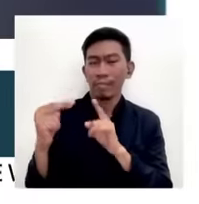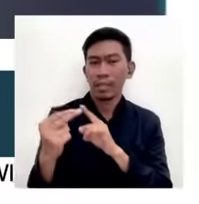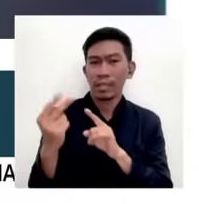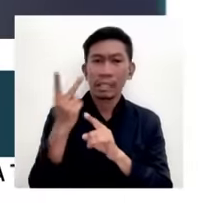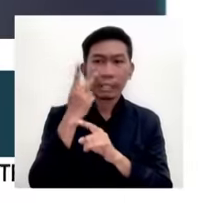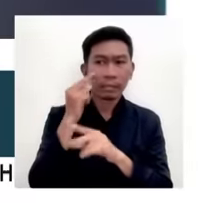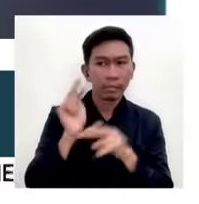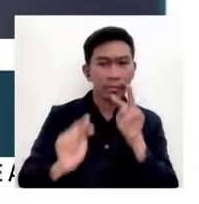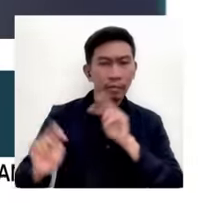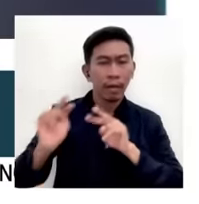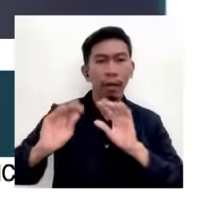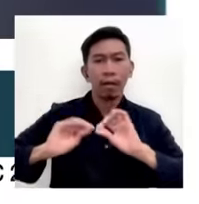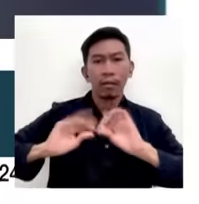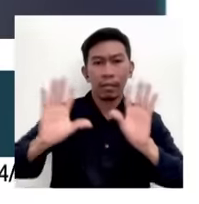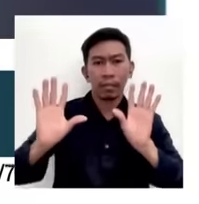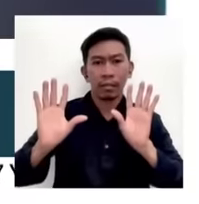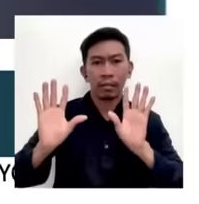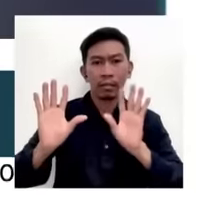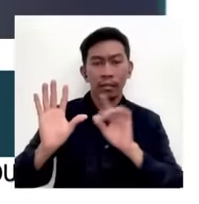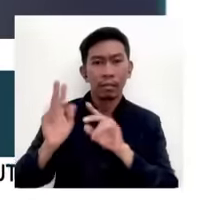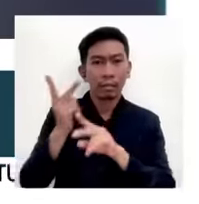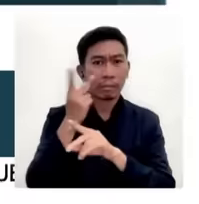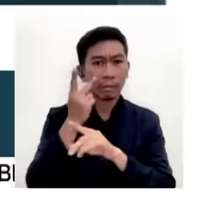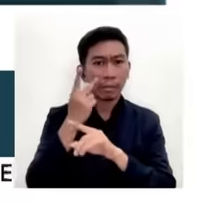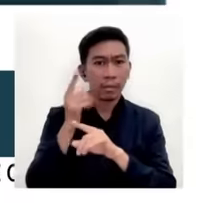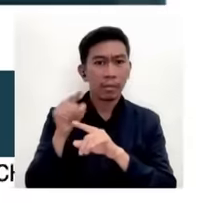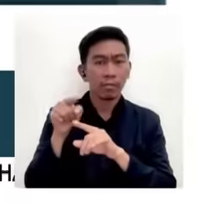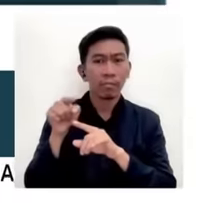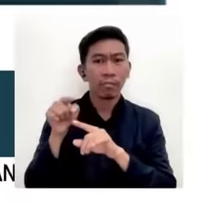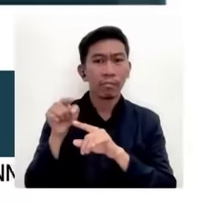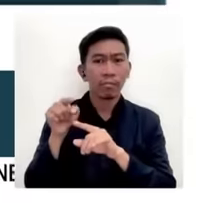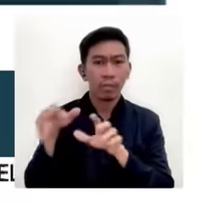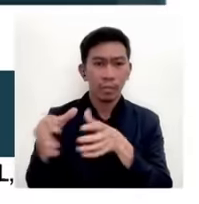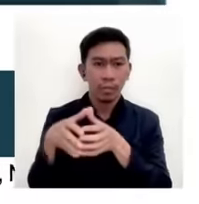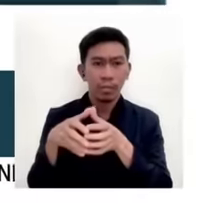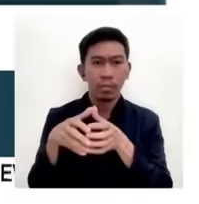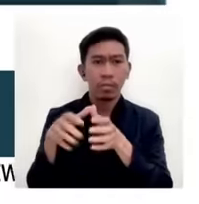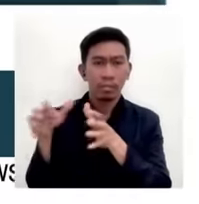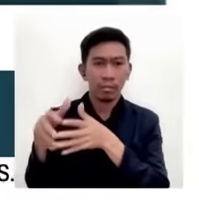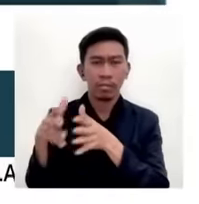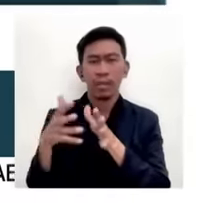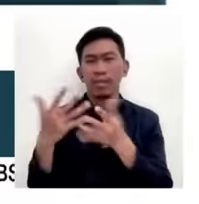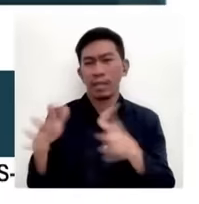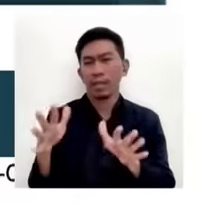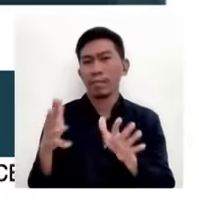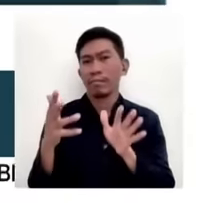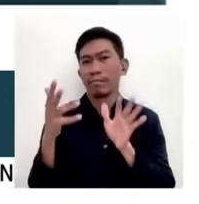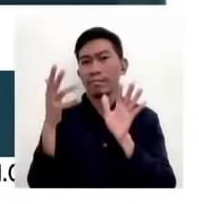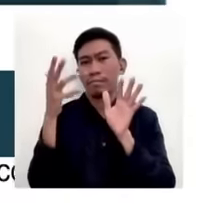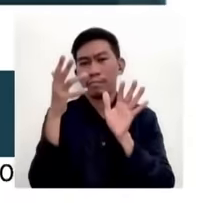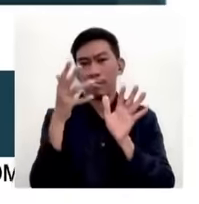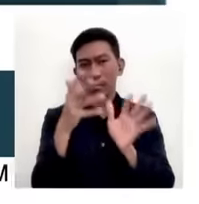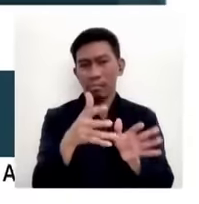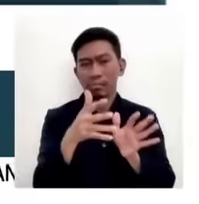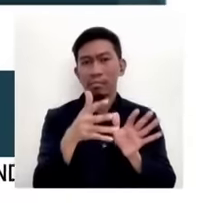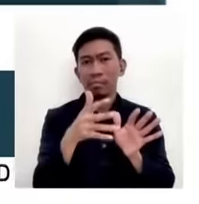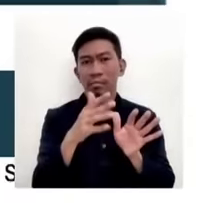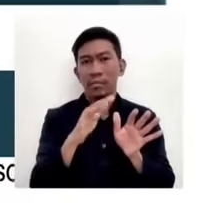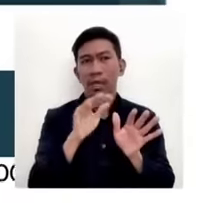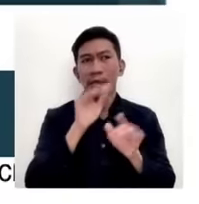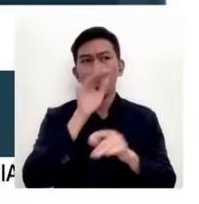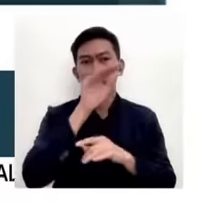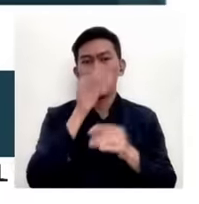clearly see and easily see that both fronts have already abandoned their call for